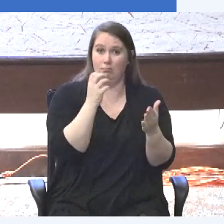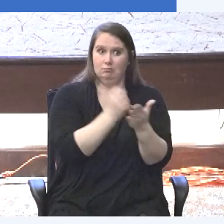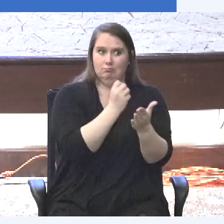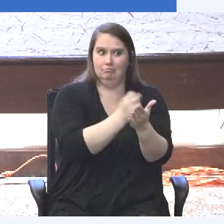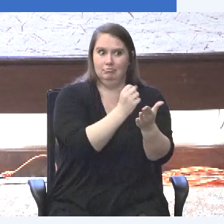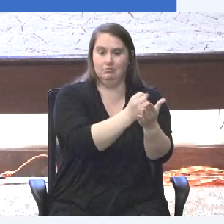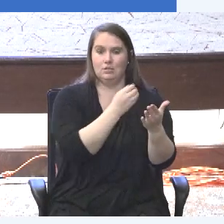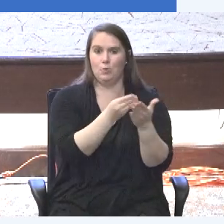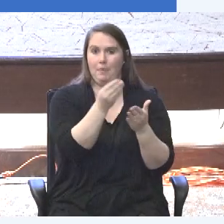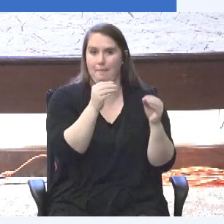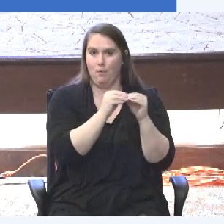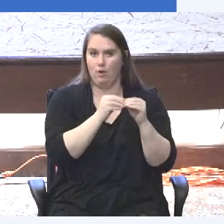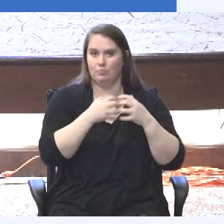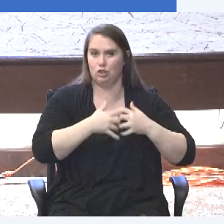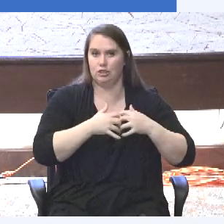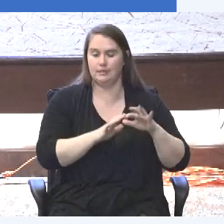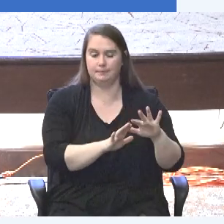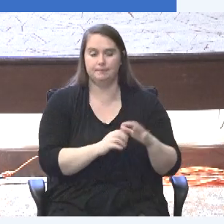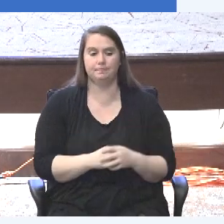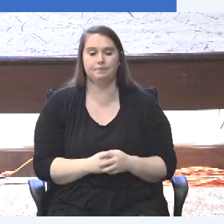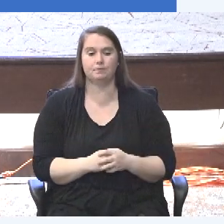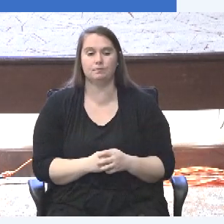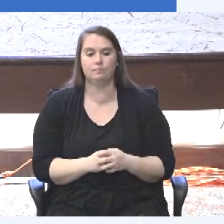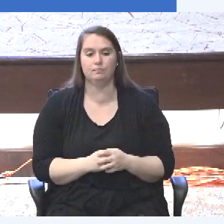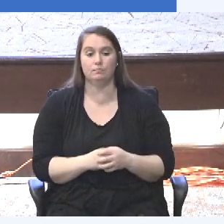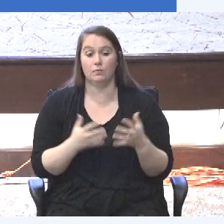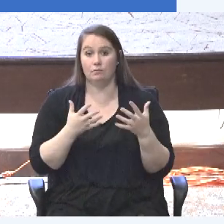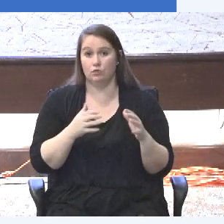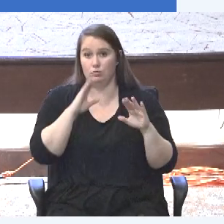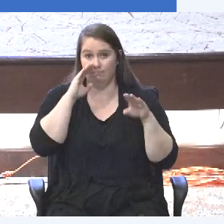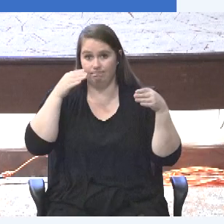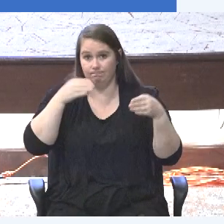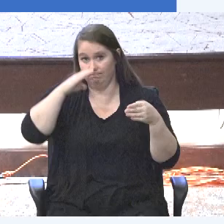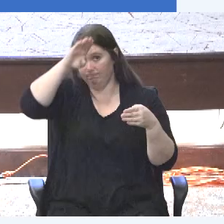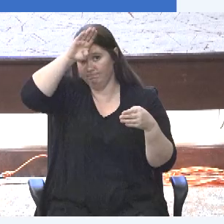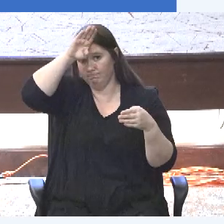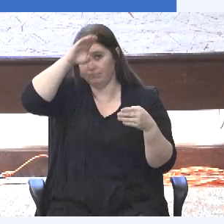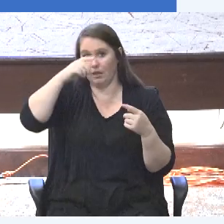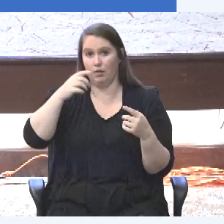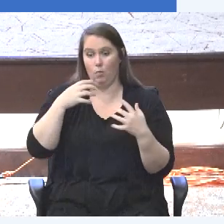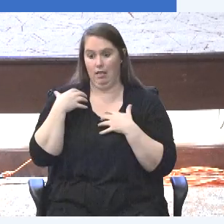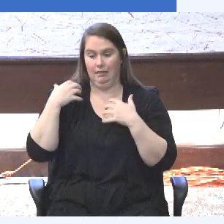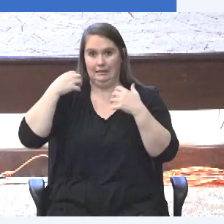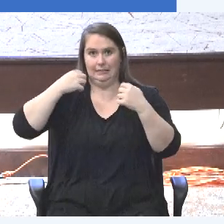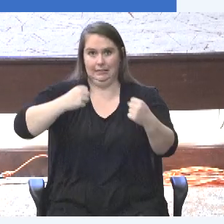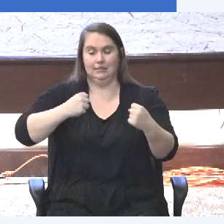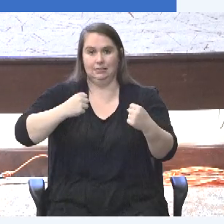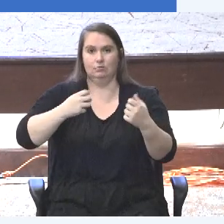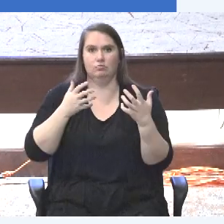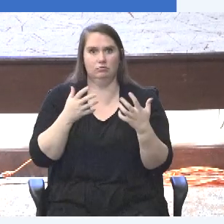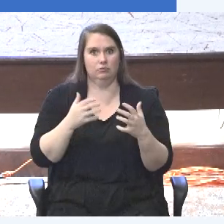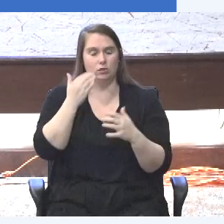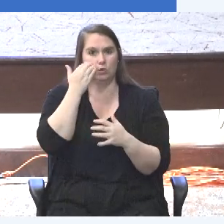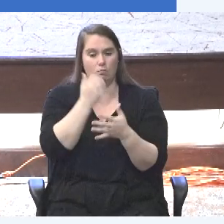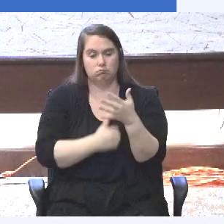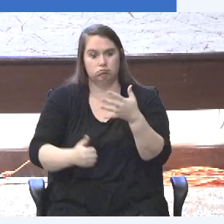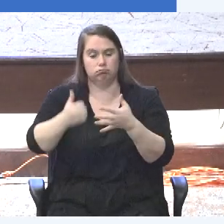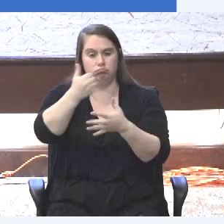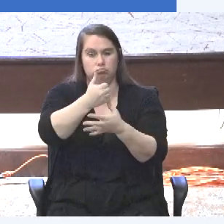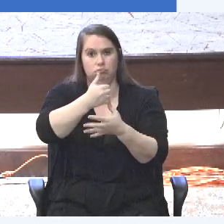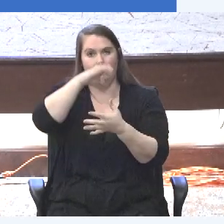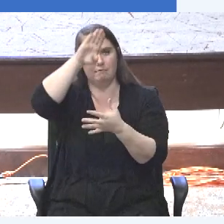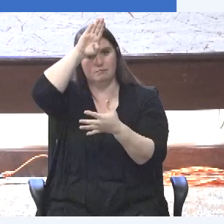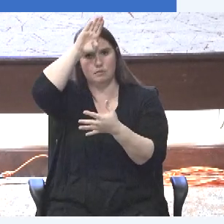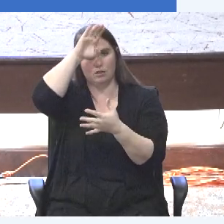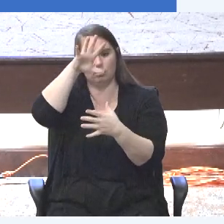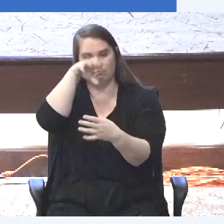system. We focused on firefighter health and wellness throughout this year as well. Obviously, firefighters are our most valuable resource and asset we have